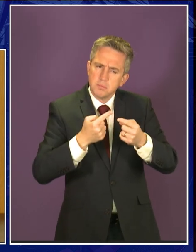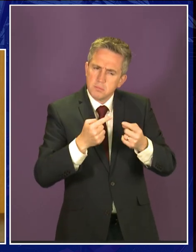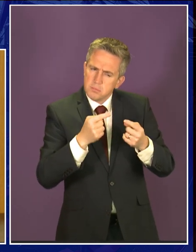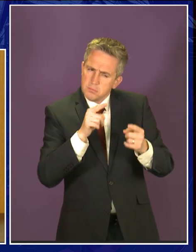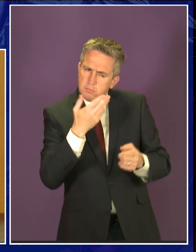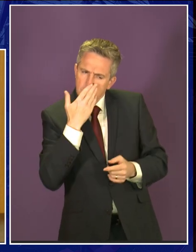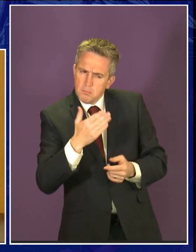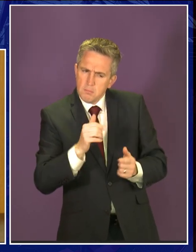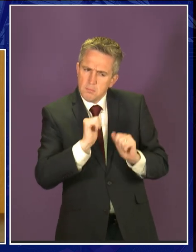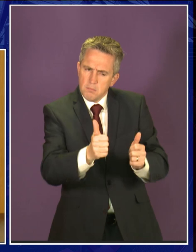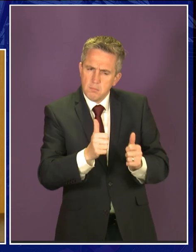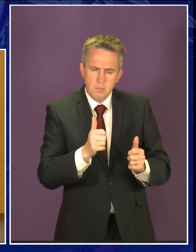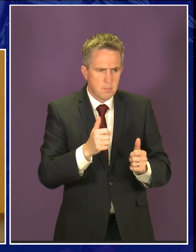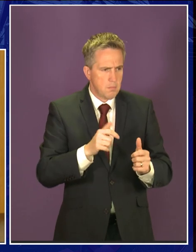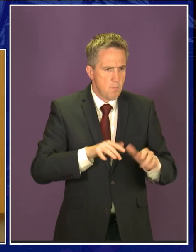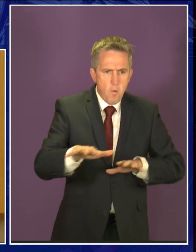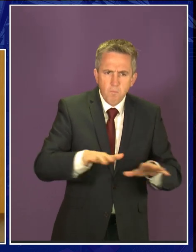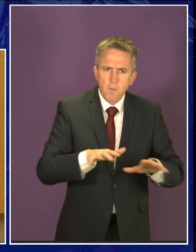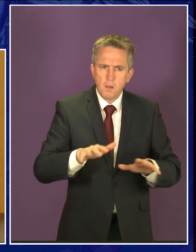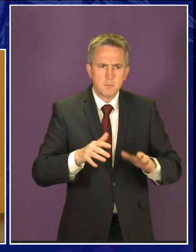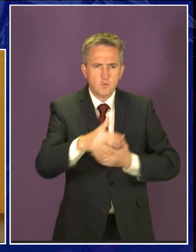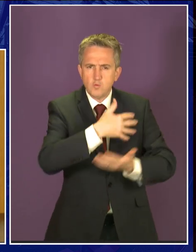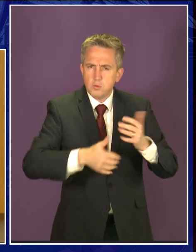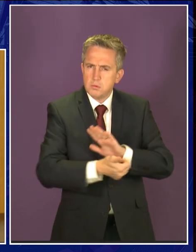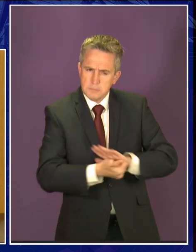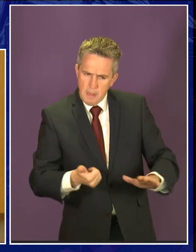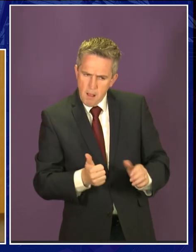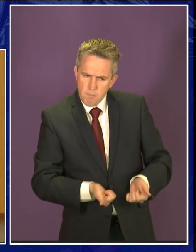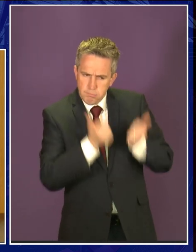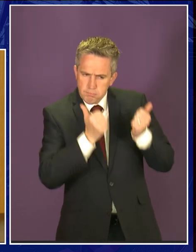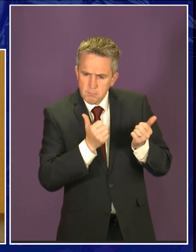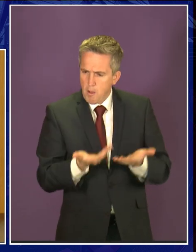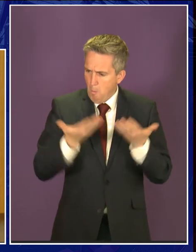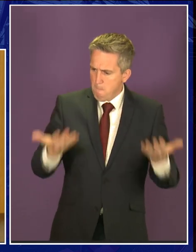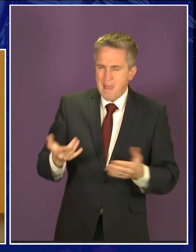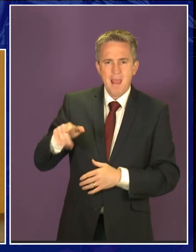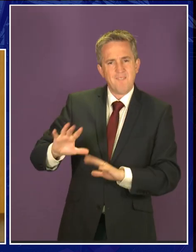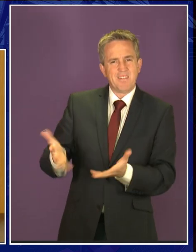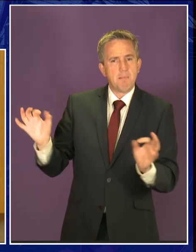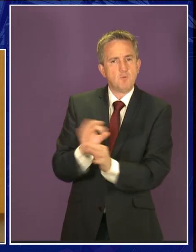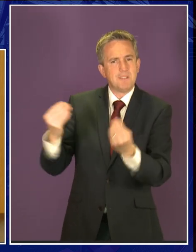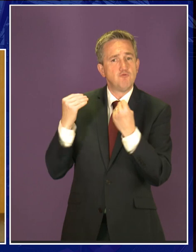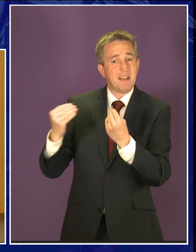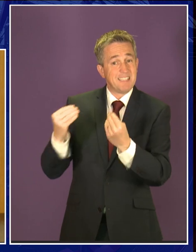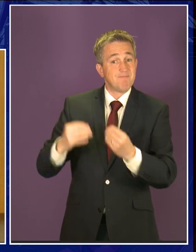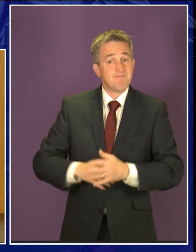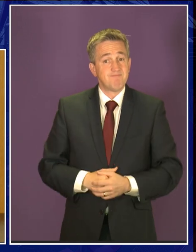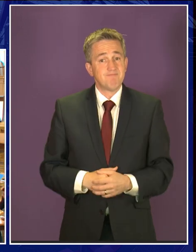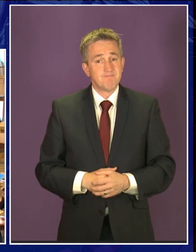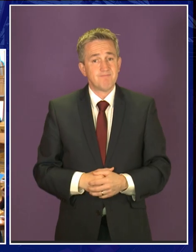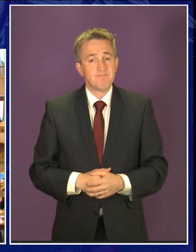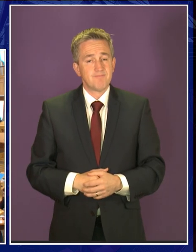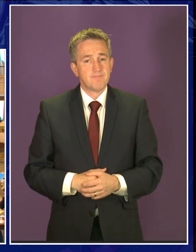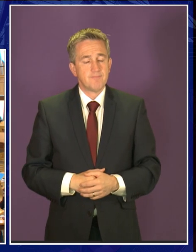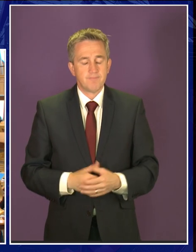more improvement in executive function and social skills compared to children who did not have music training. We